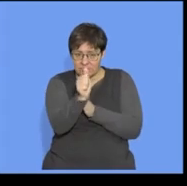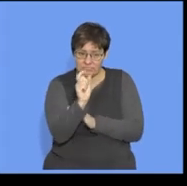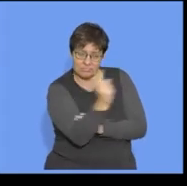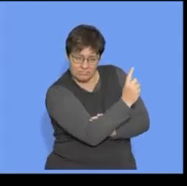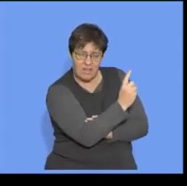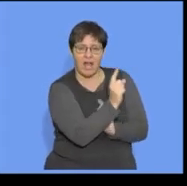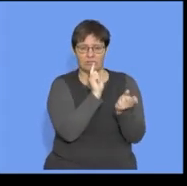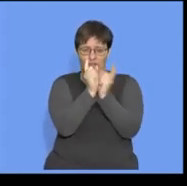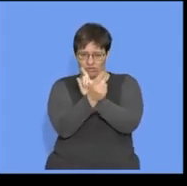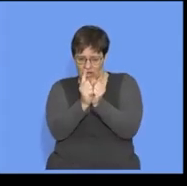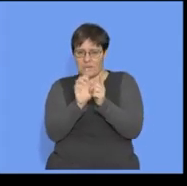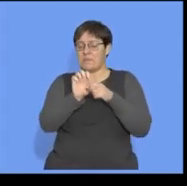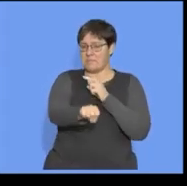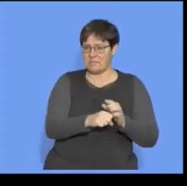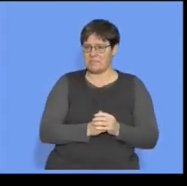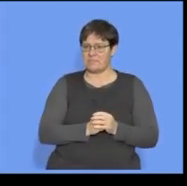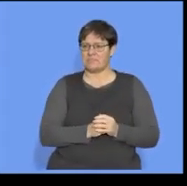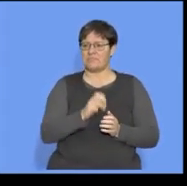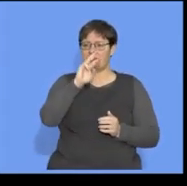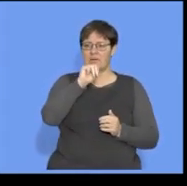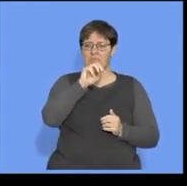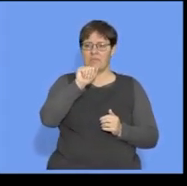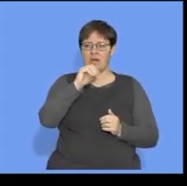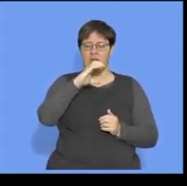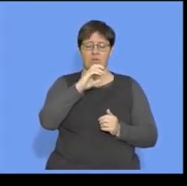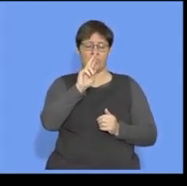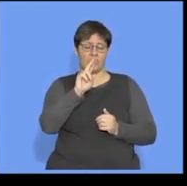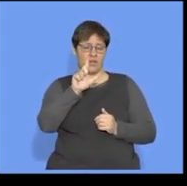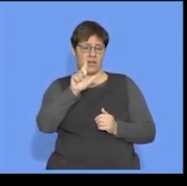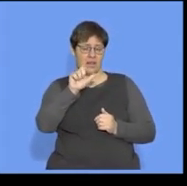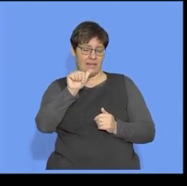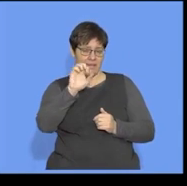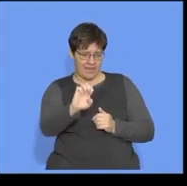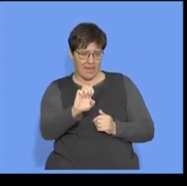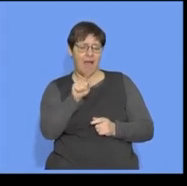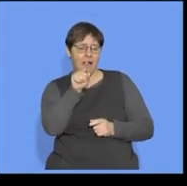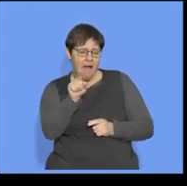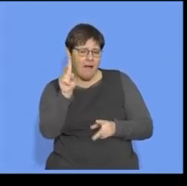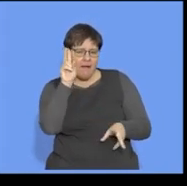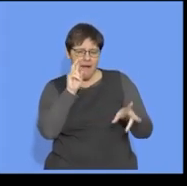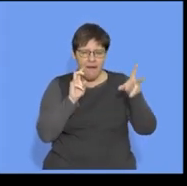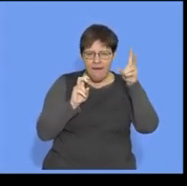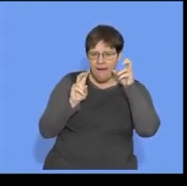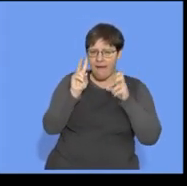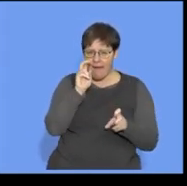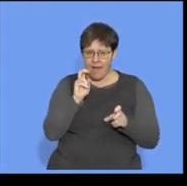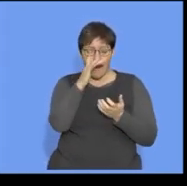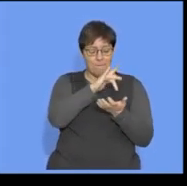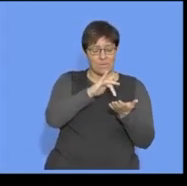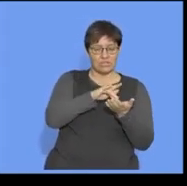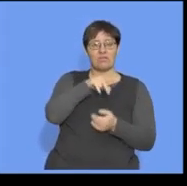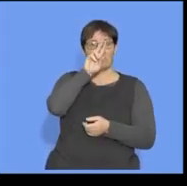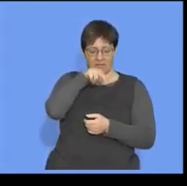direction of the head. The maculae, there are also the receptors which detect the changes in the